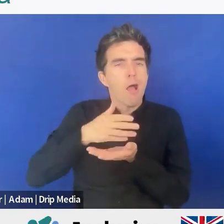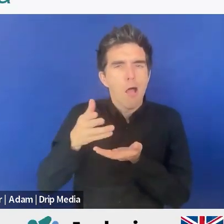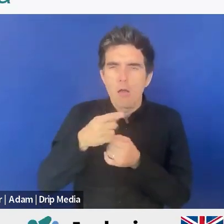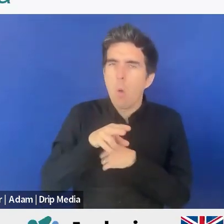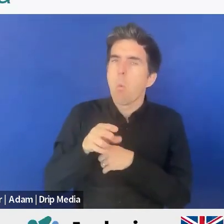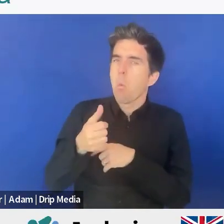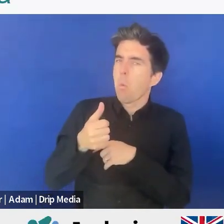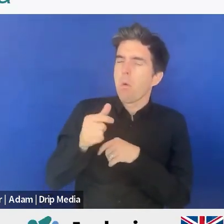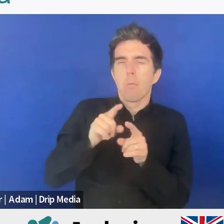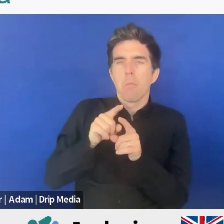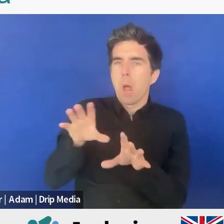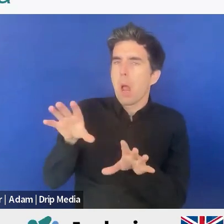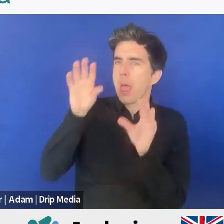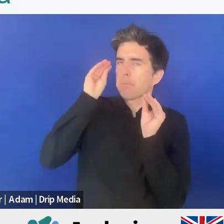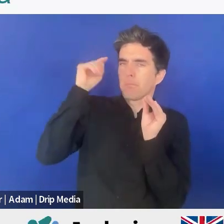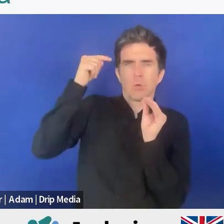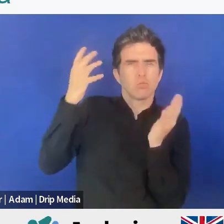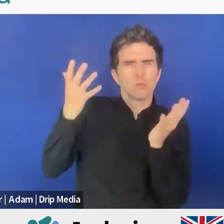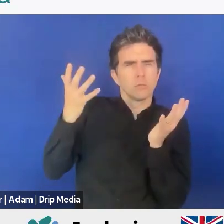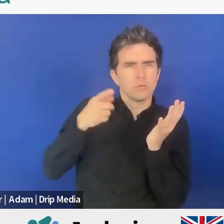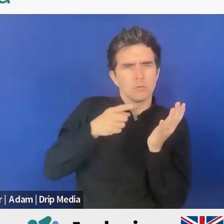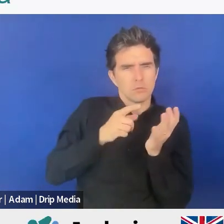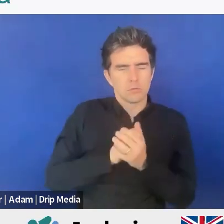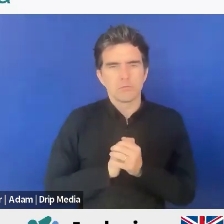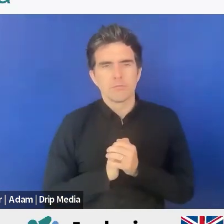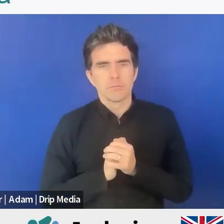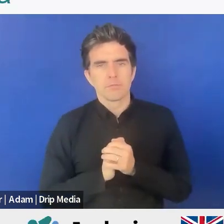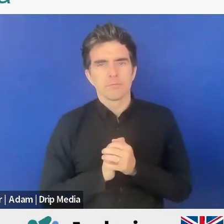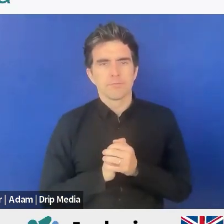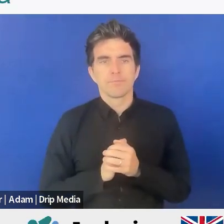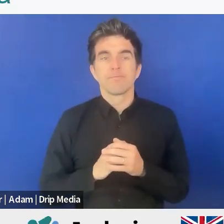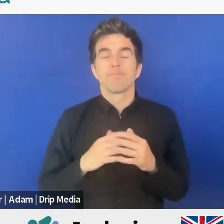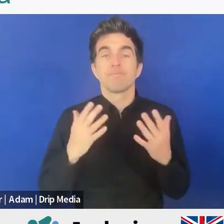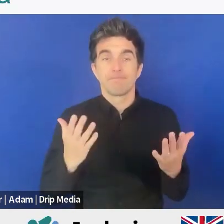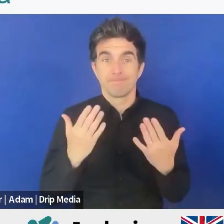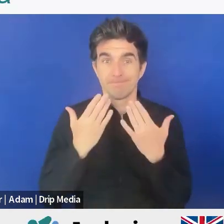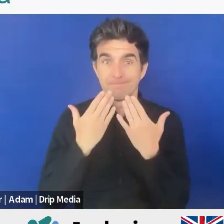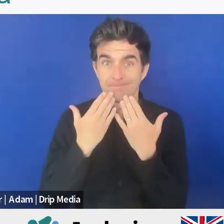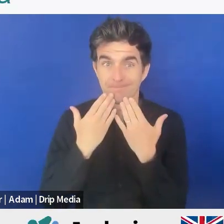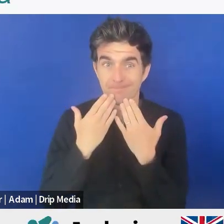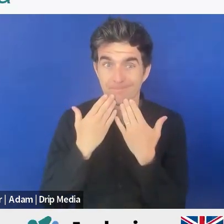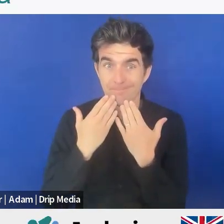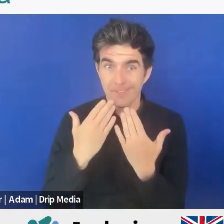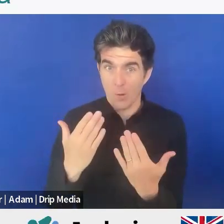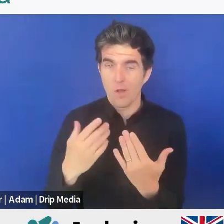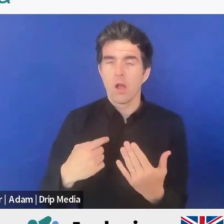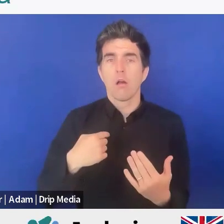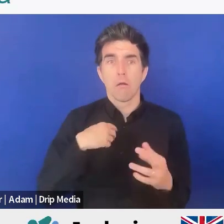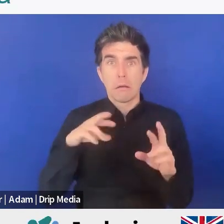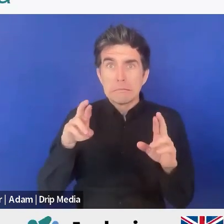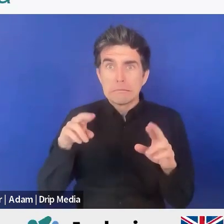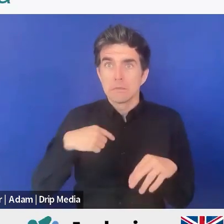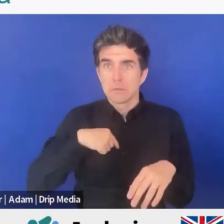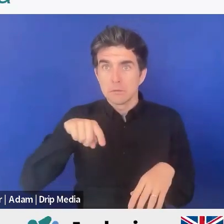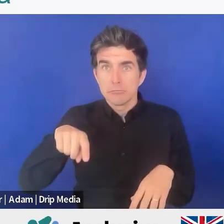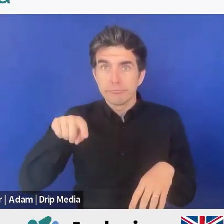that's trying to switch my fellow panelists' video on didn't cause the audio to go. I hope you can hear me. I've been having a few setup challenges,